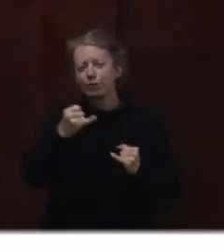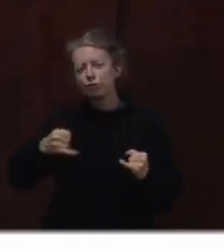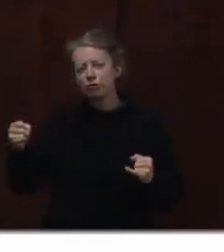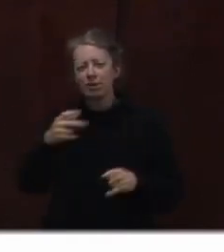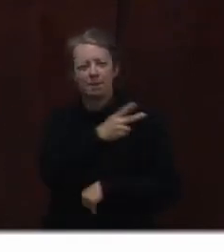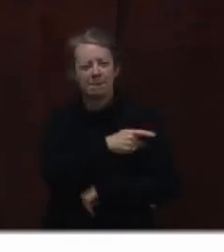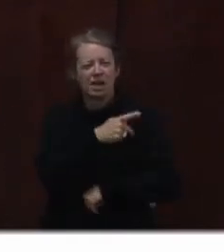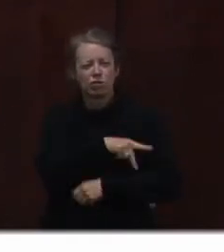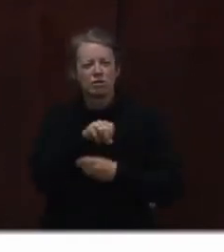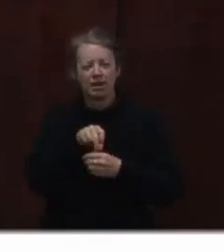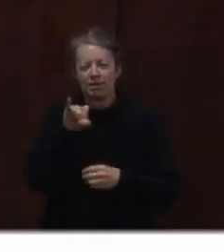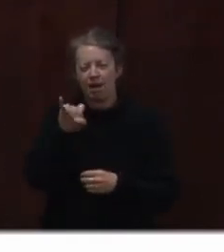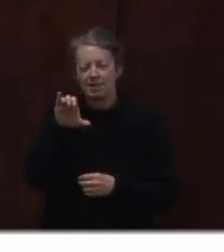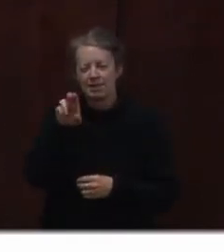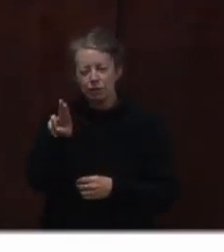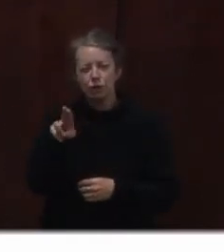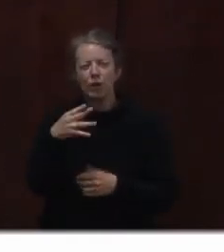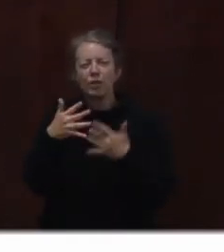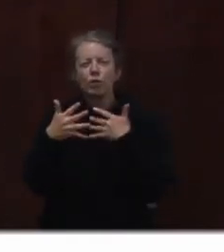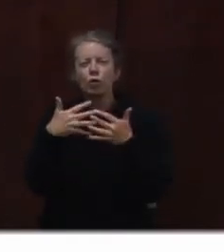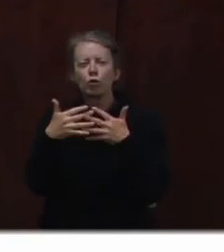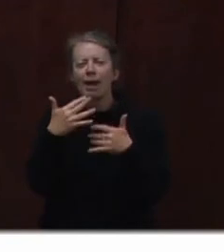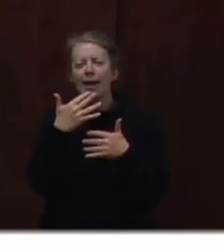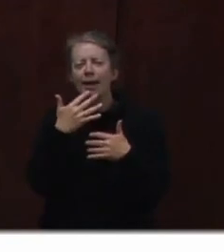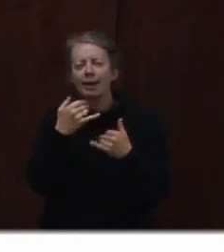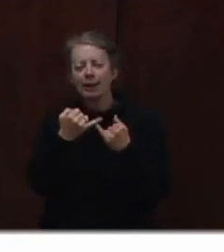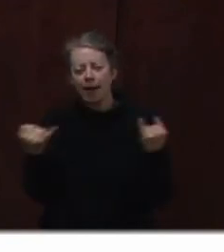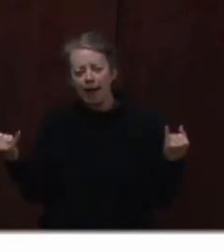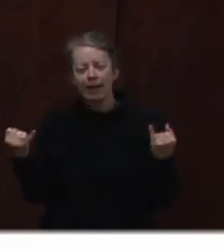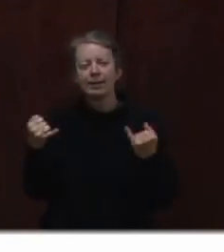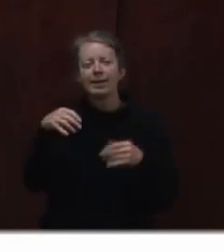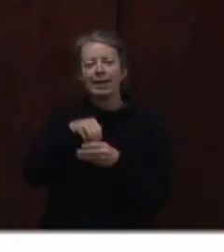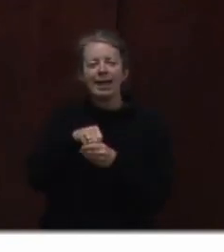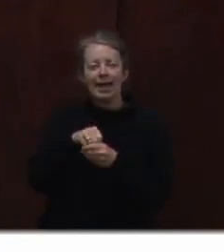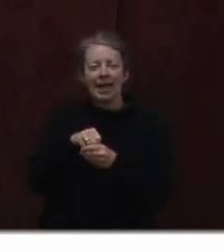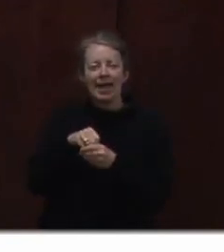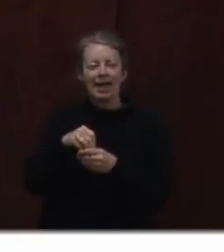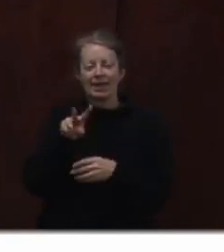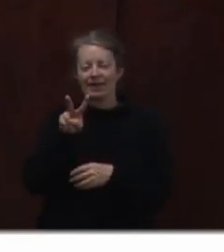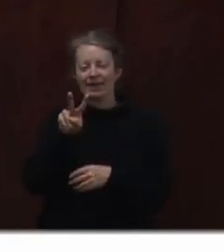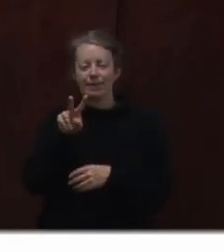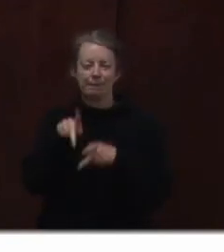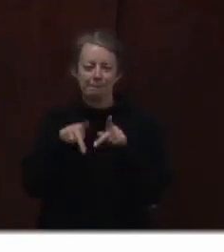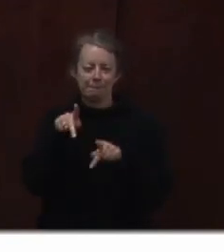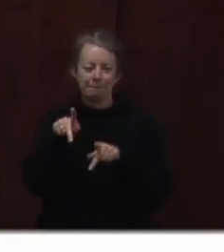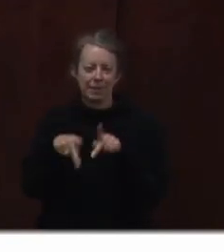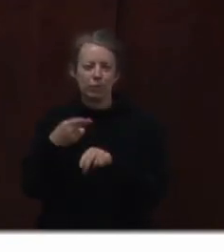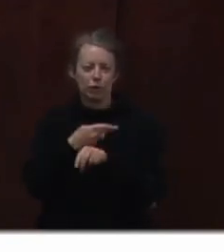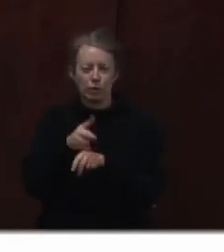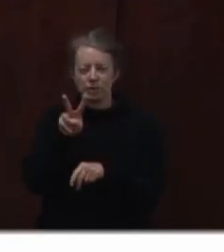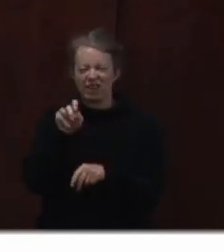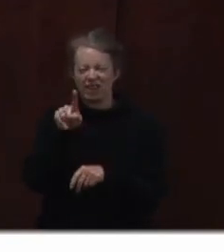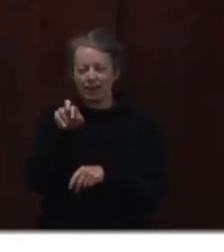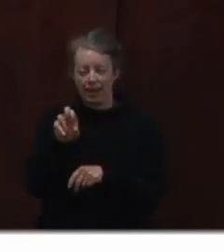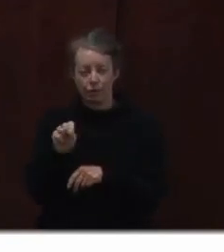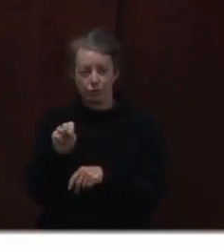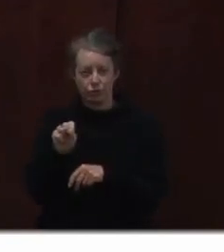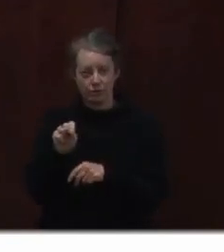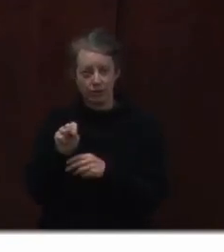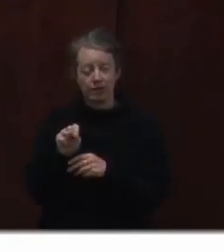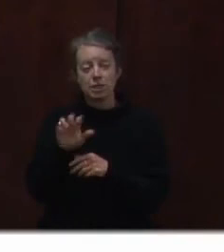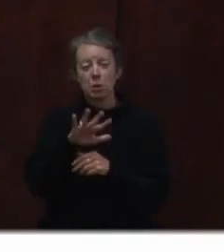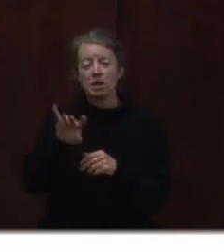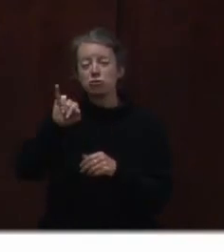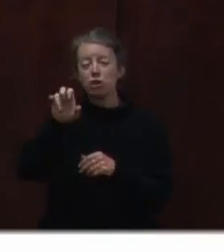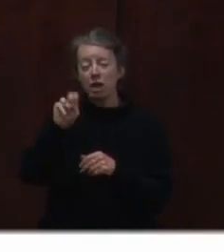and the gray line is patients on ventilators. We peaked in January at Mission Hospital, about 138 patients in the hospital. We're